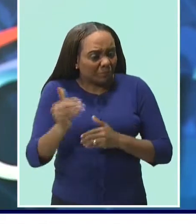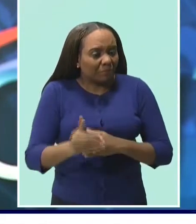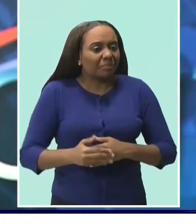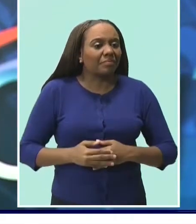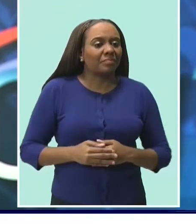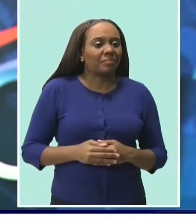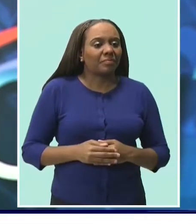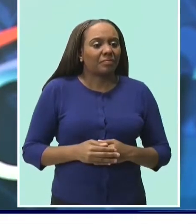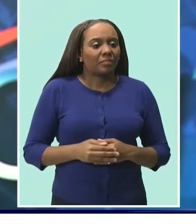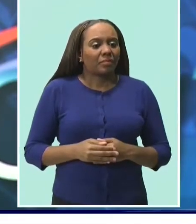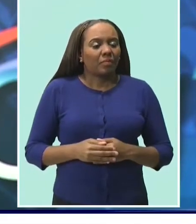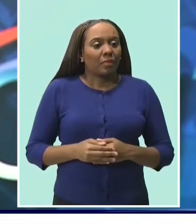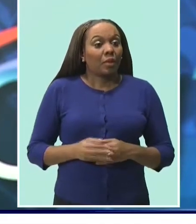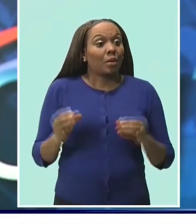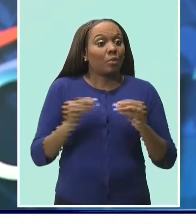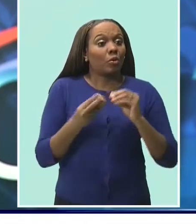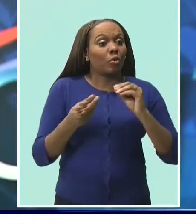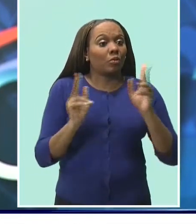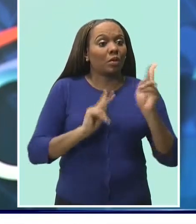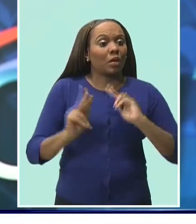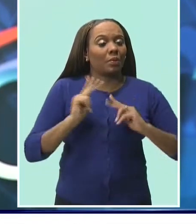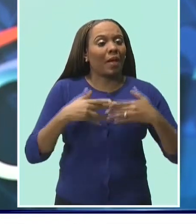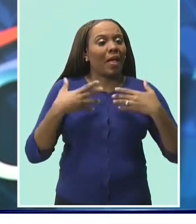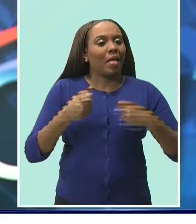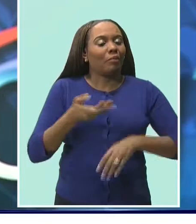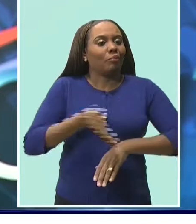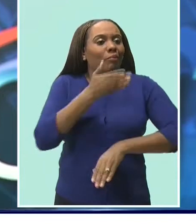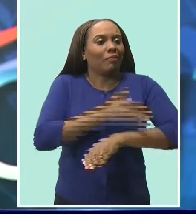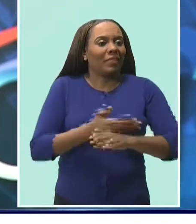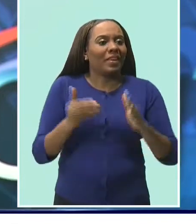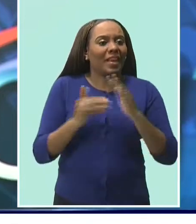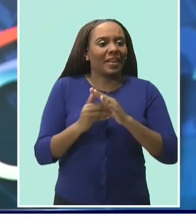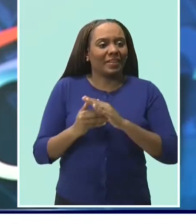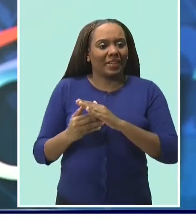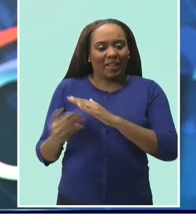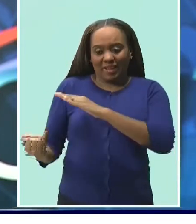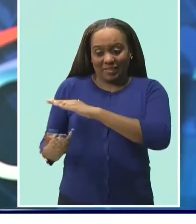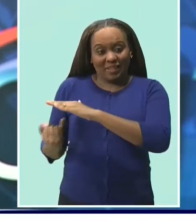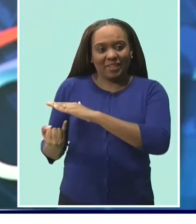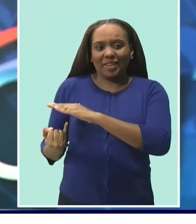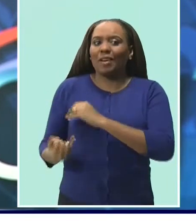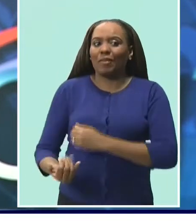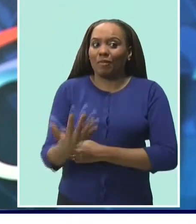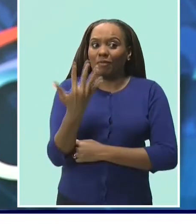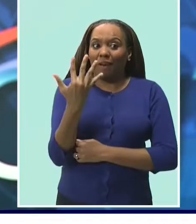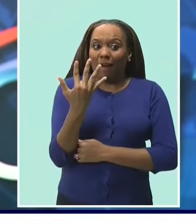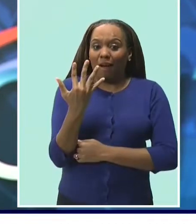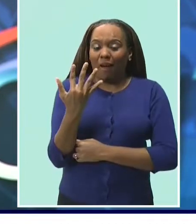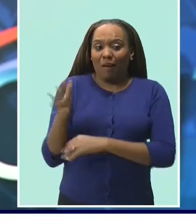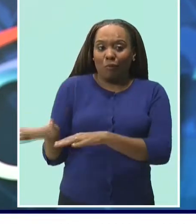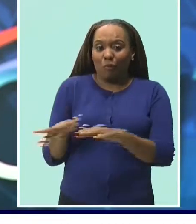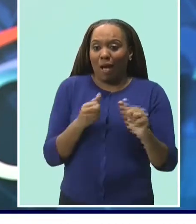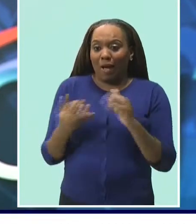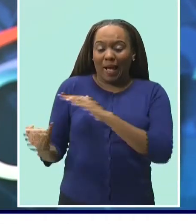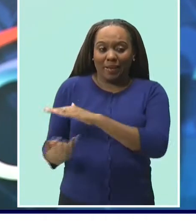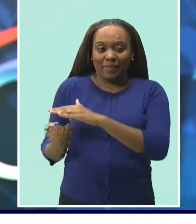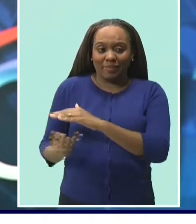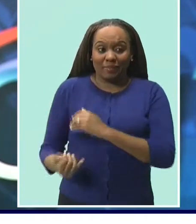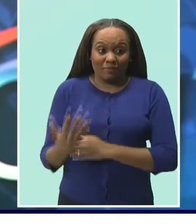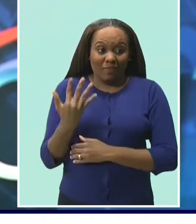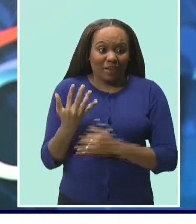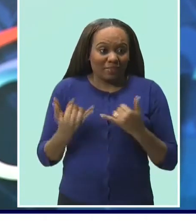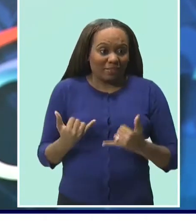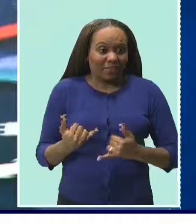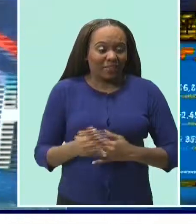More people have recovered from COVID-19 and are leaving isolation today. 5 people have left the government-run facility.